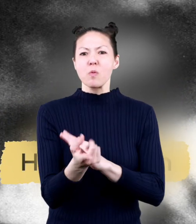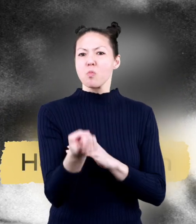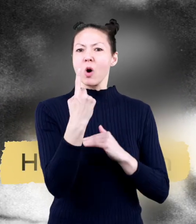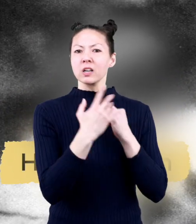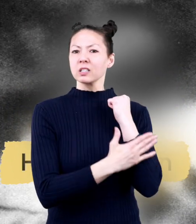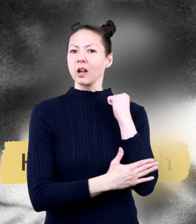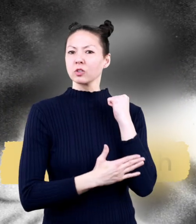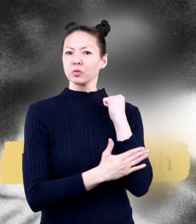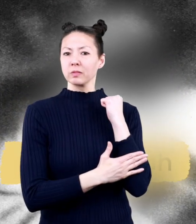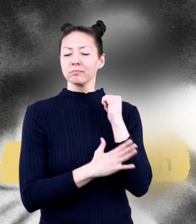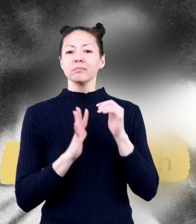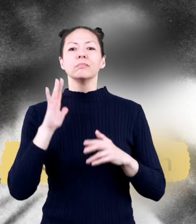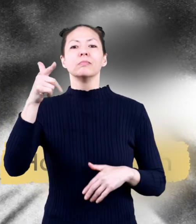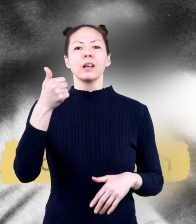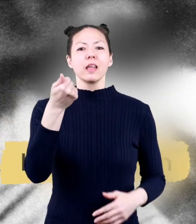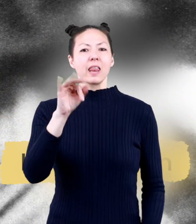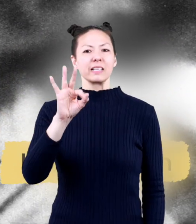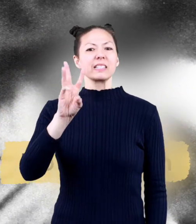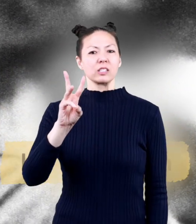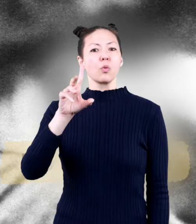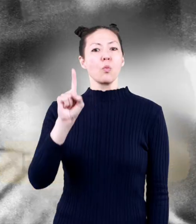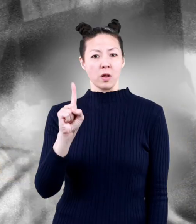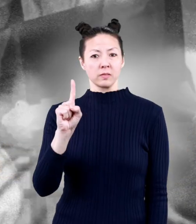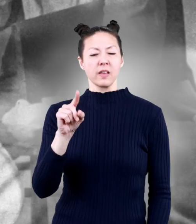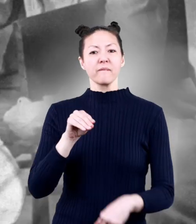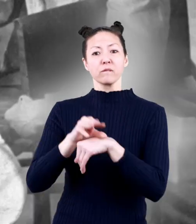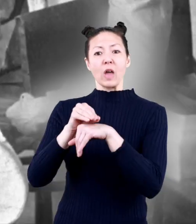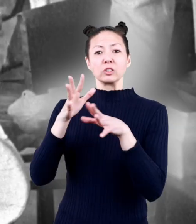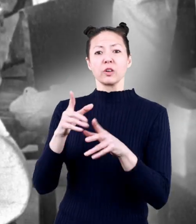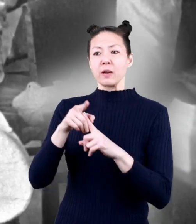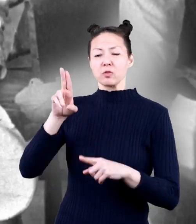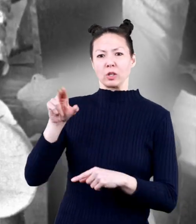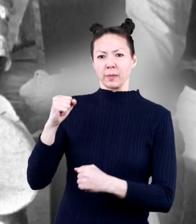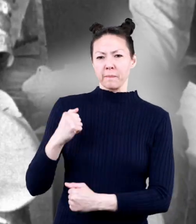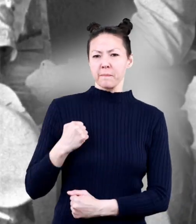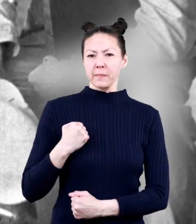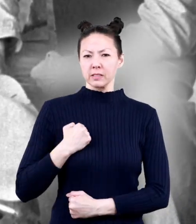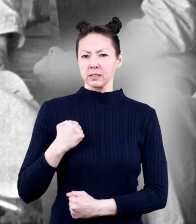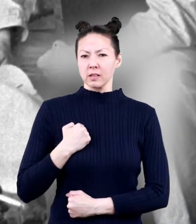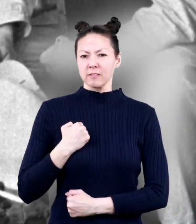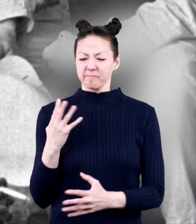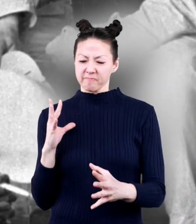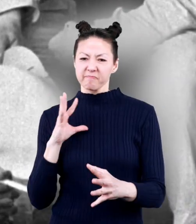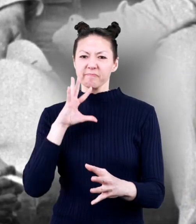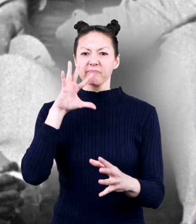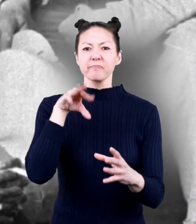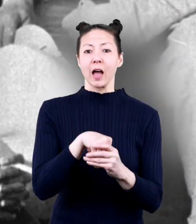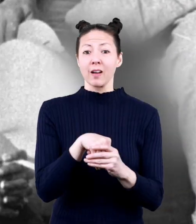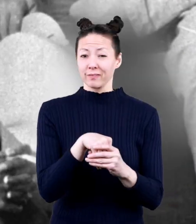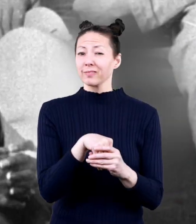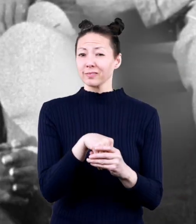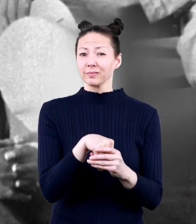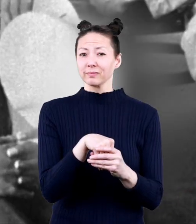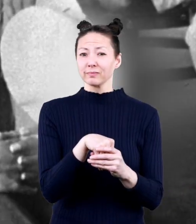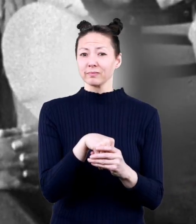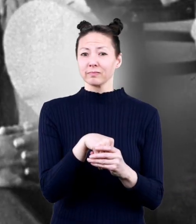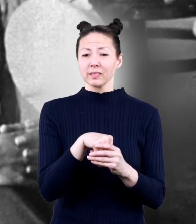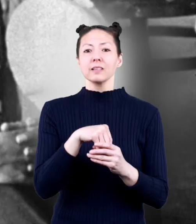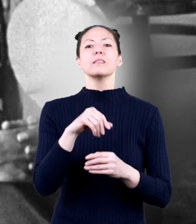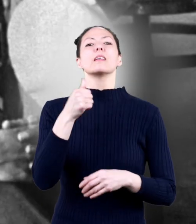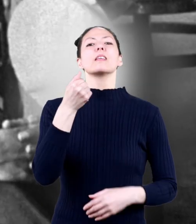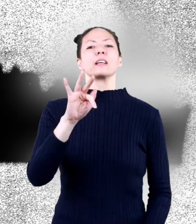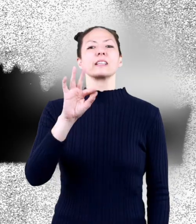South united as one country. In late 1961, advisors from the U.S. military began to get